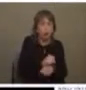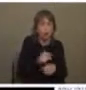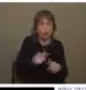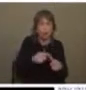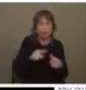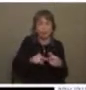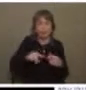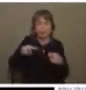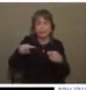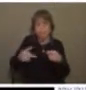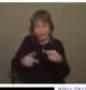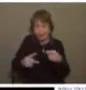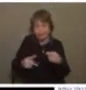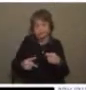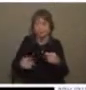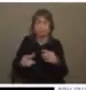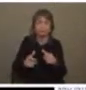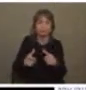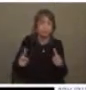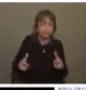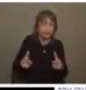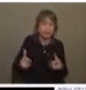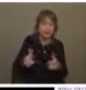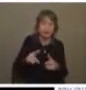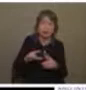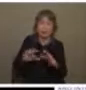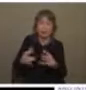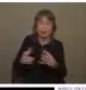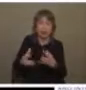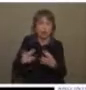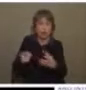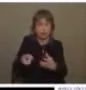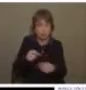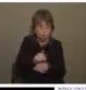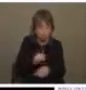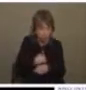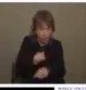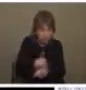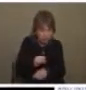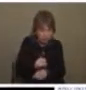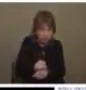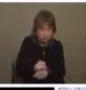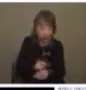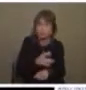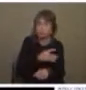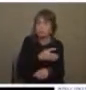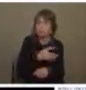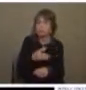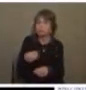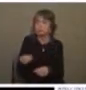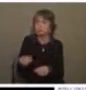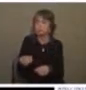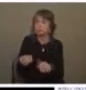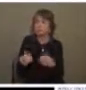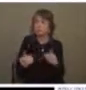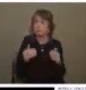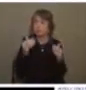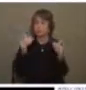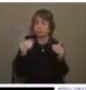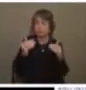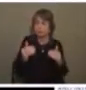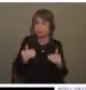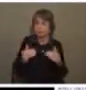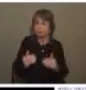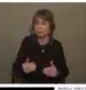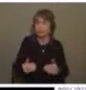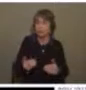14%. The age category includes people that are younger than 21 years of age and older than 60. Disabled includes